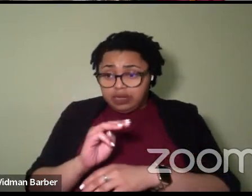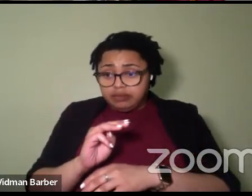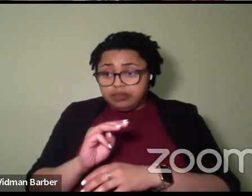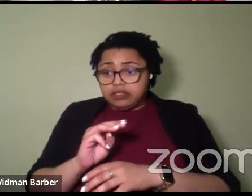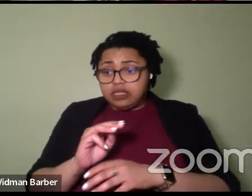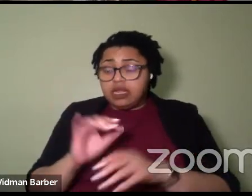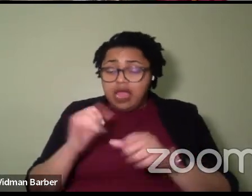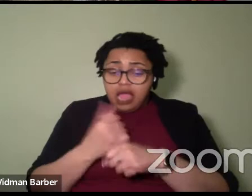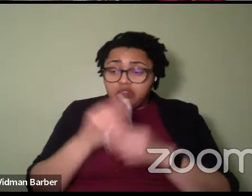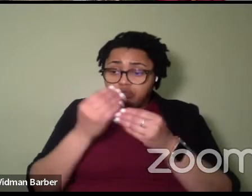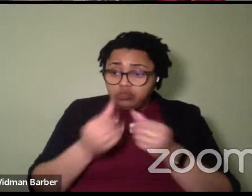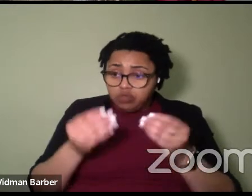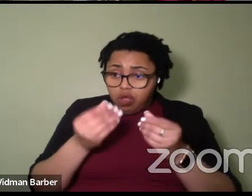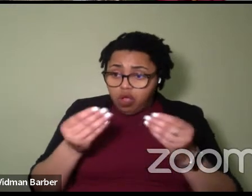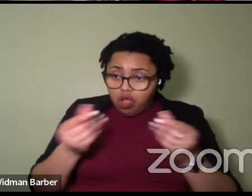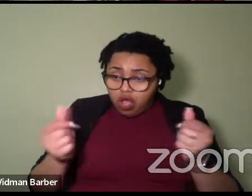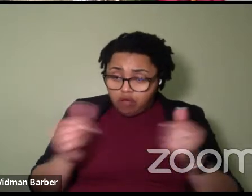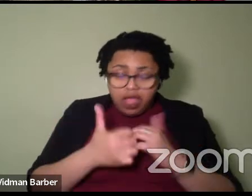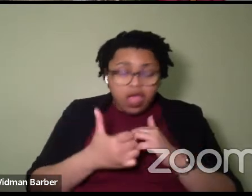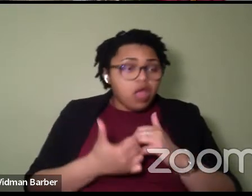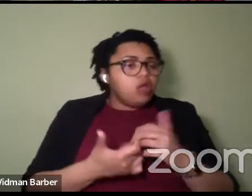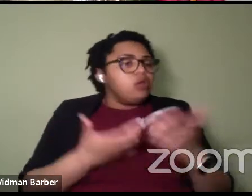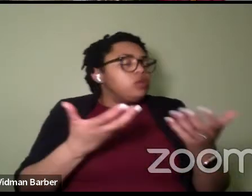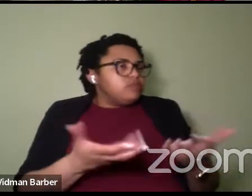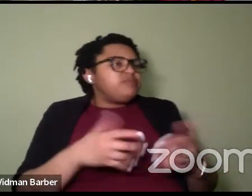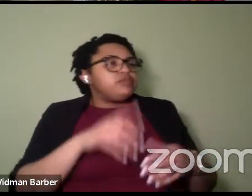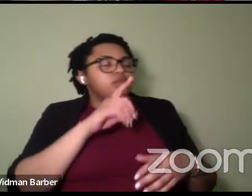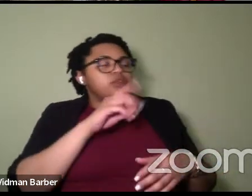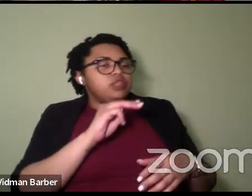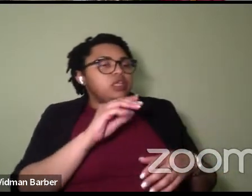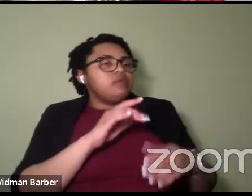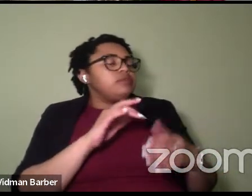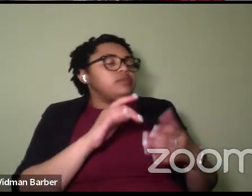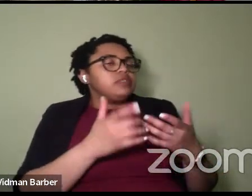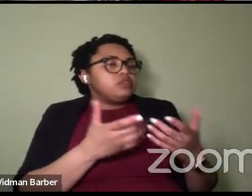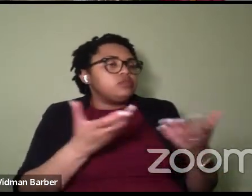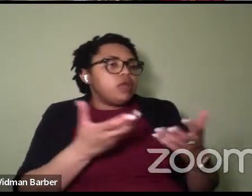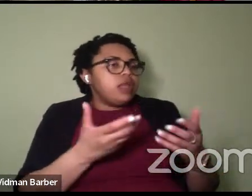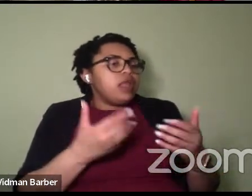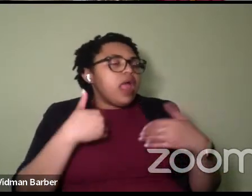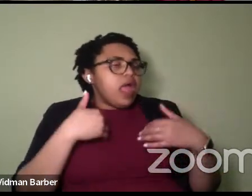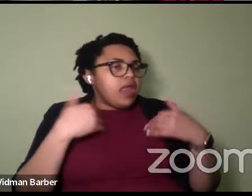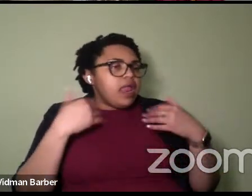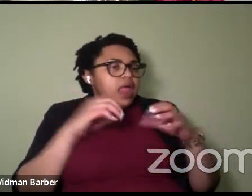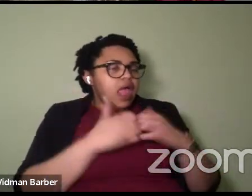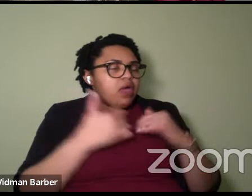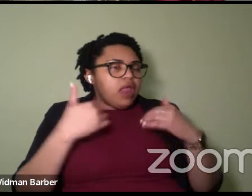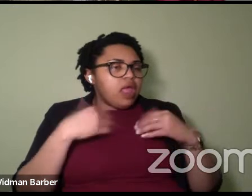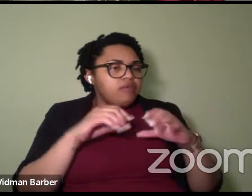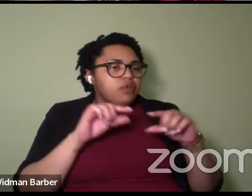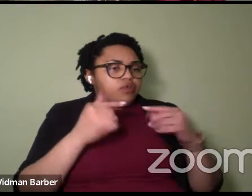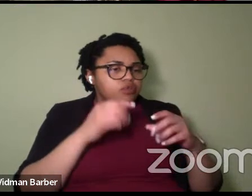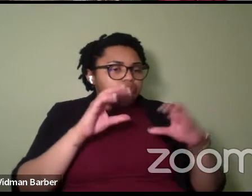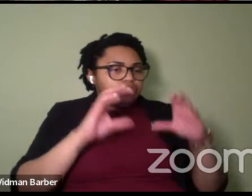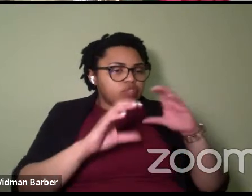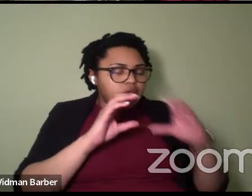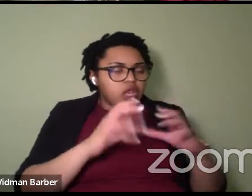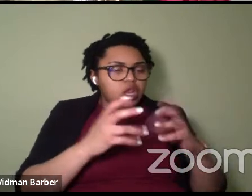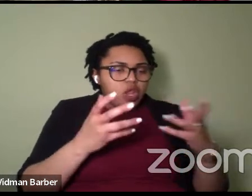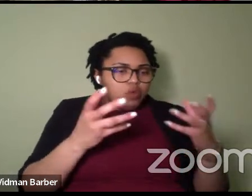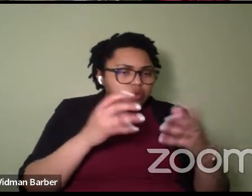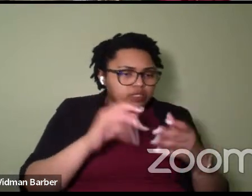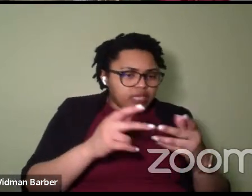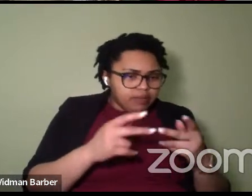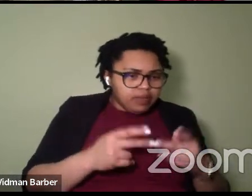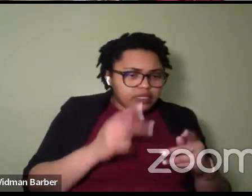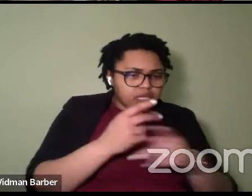do you have a group chat? How do you have the DMs? And what is the collective space that takes care of you when no one else will?